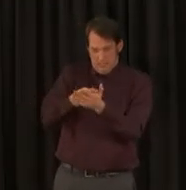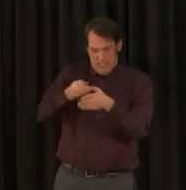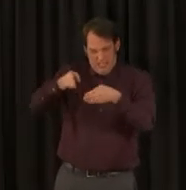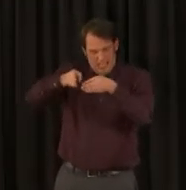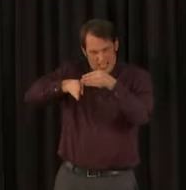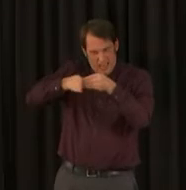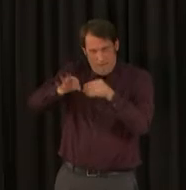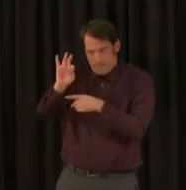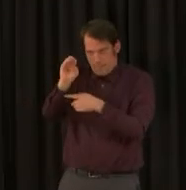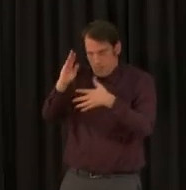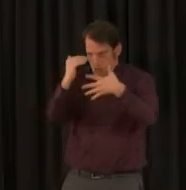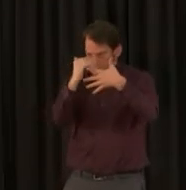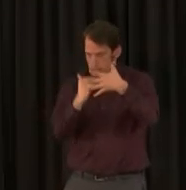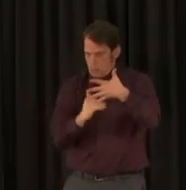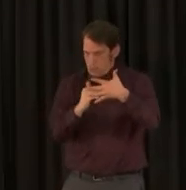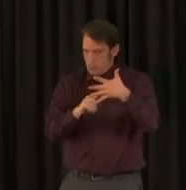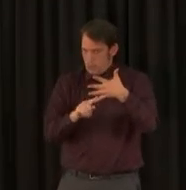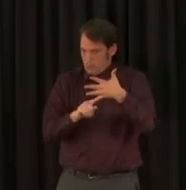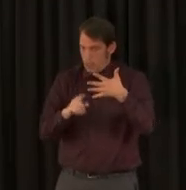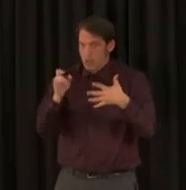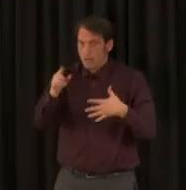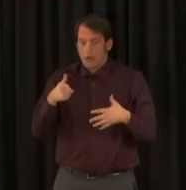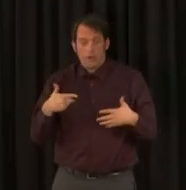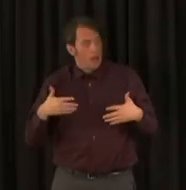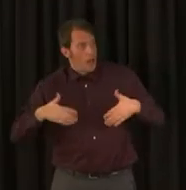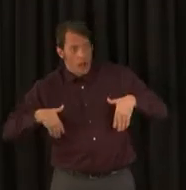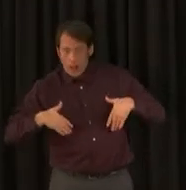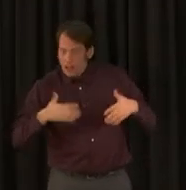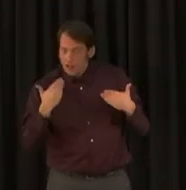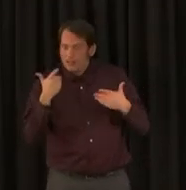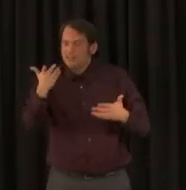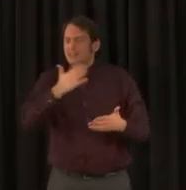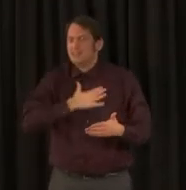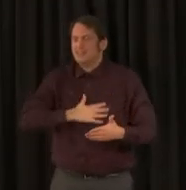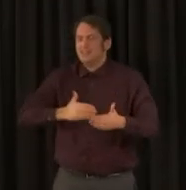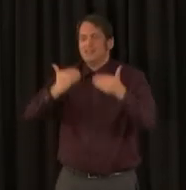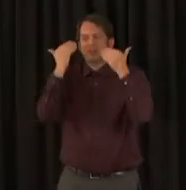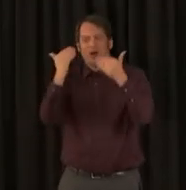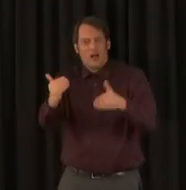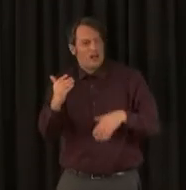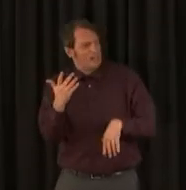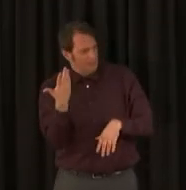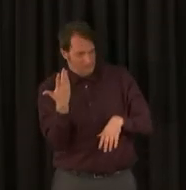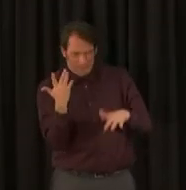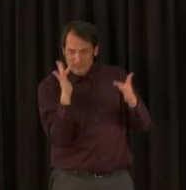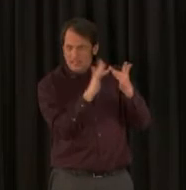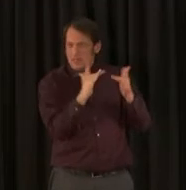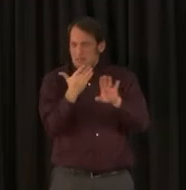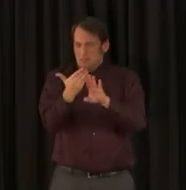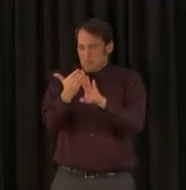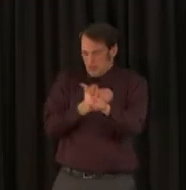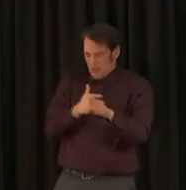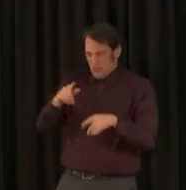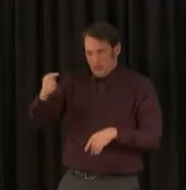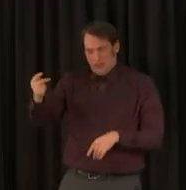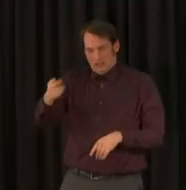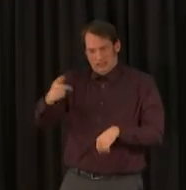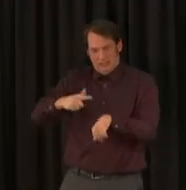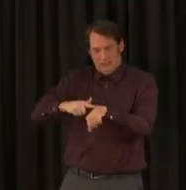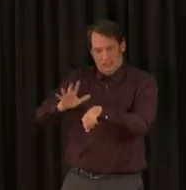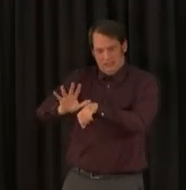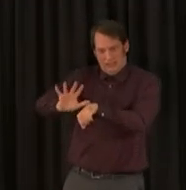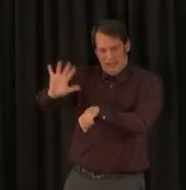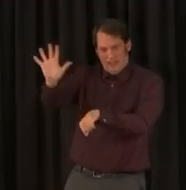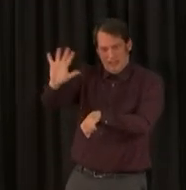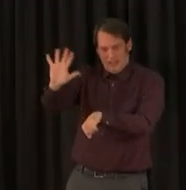go online, get the application in before 5 p.m. on Thursday. You must be located within the